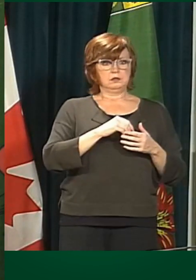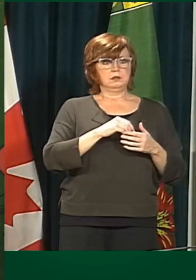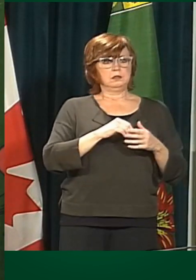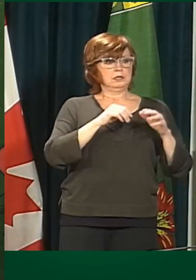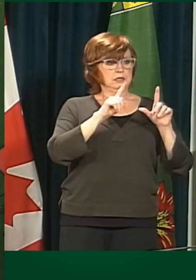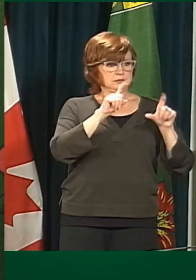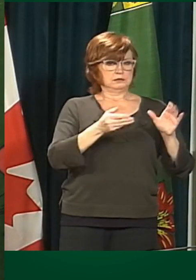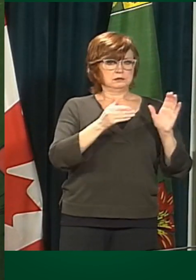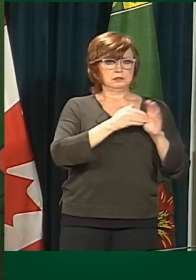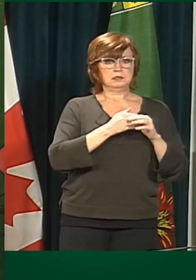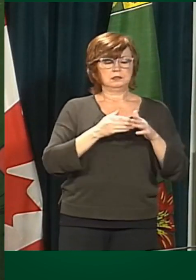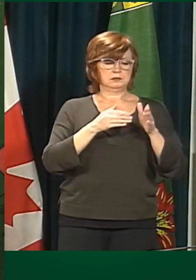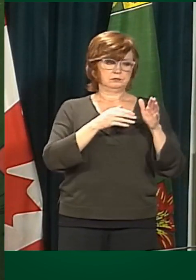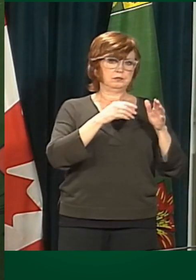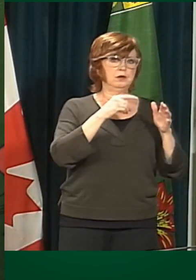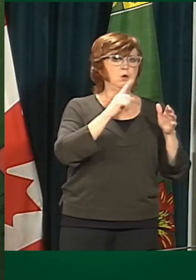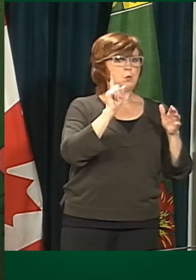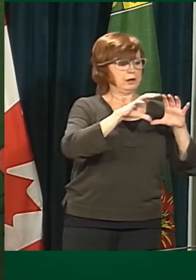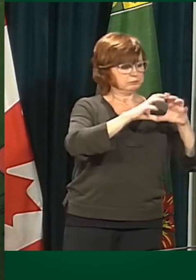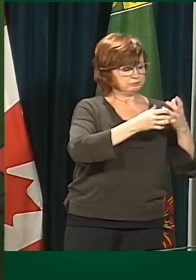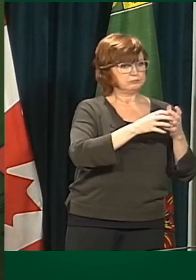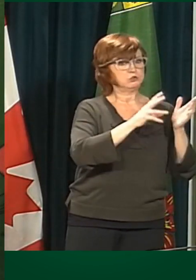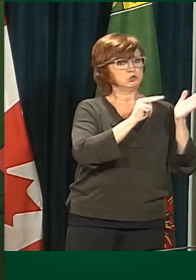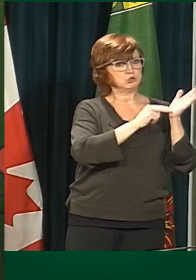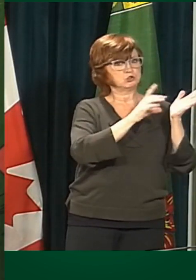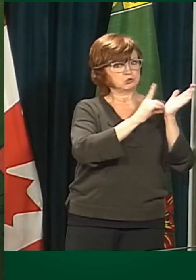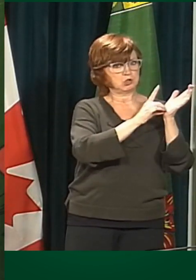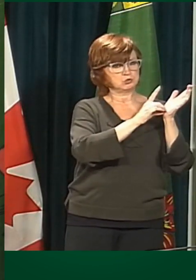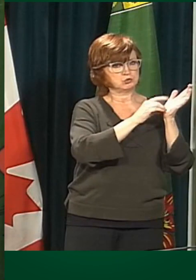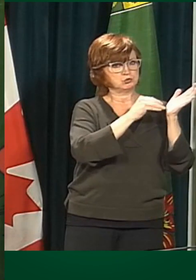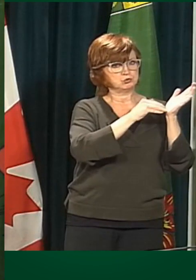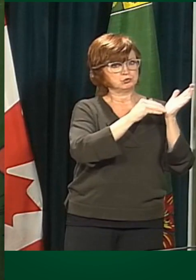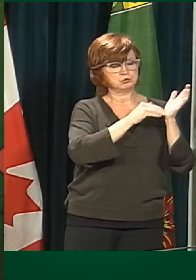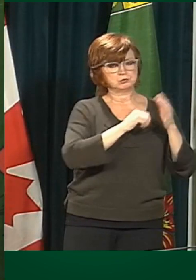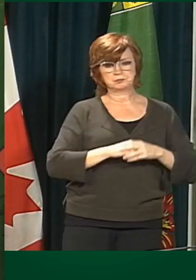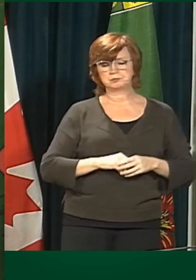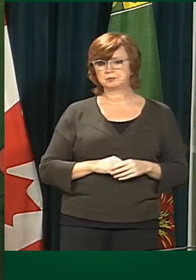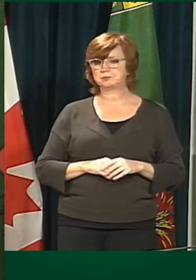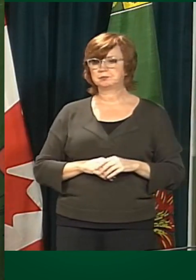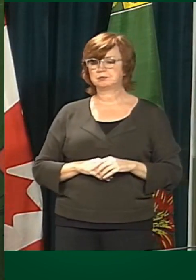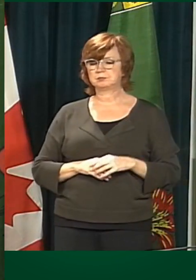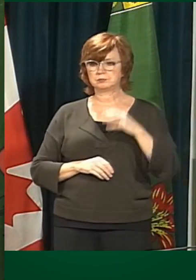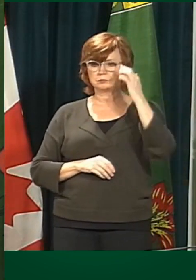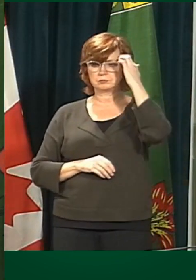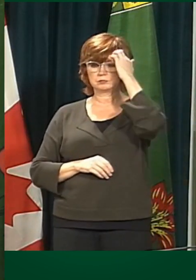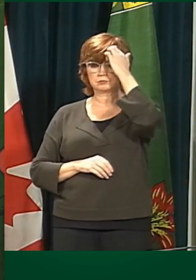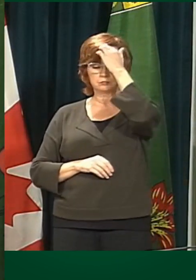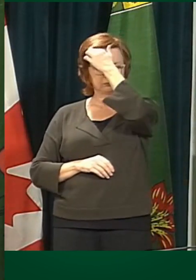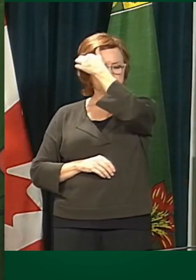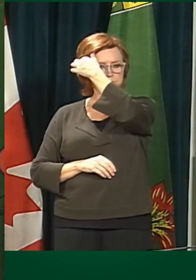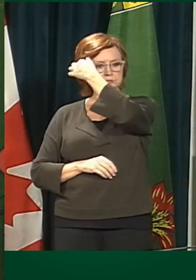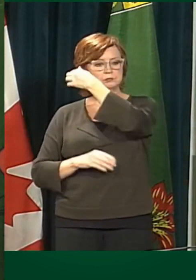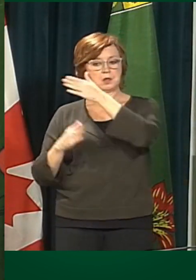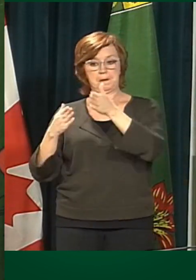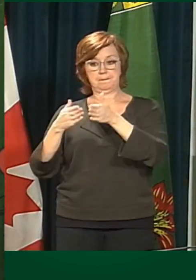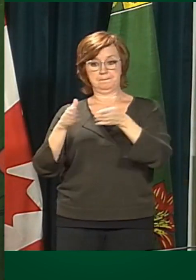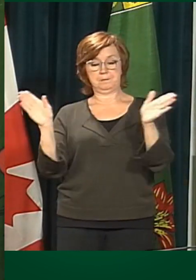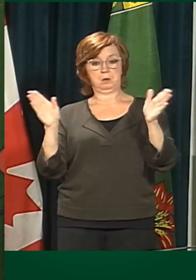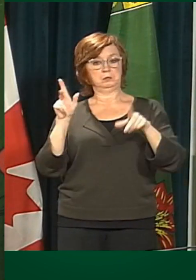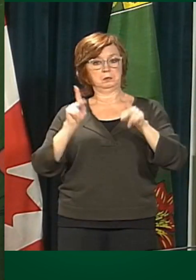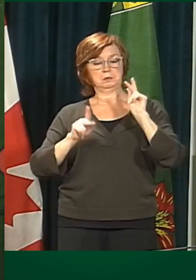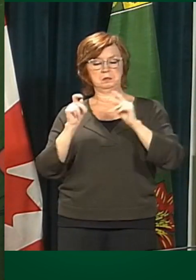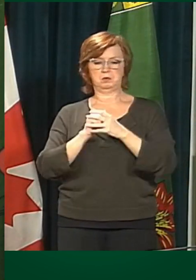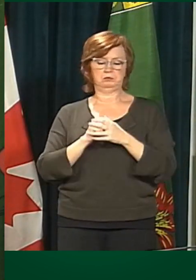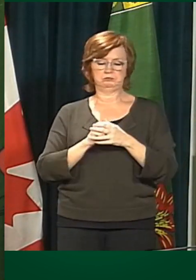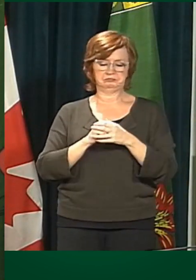for members of the public, retesting is not recommended. If your symptoms are significant, you are tested. If they're not significant, the